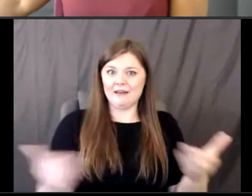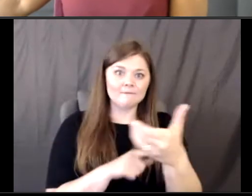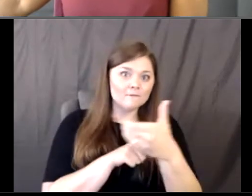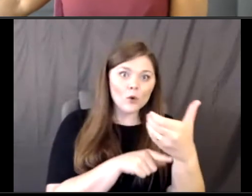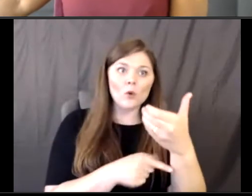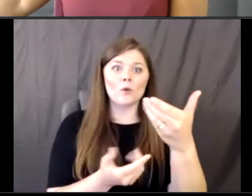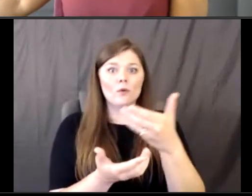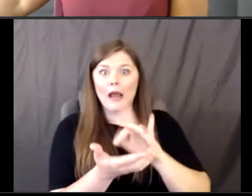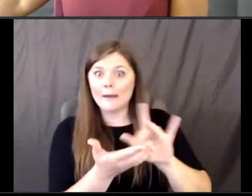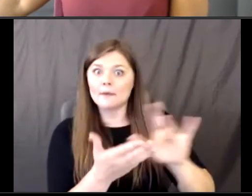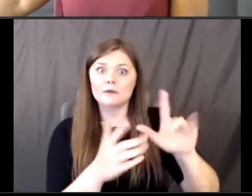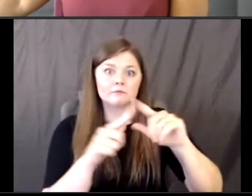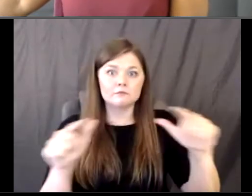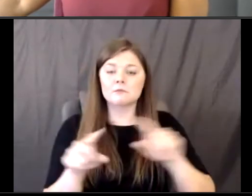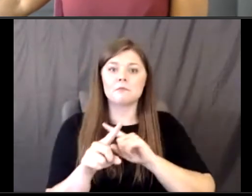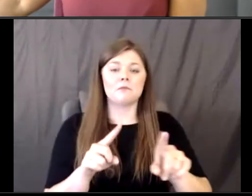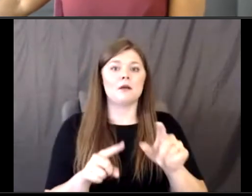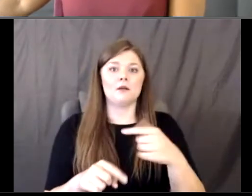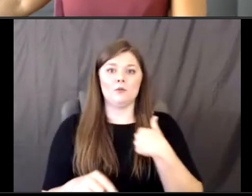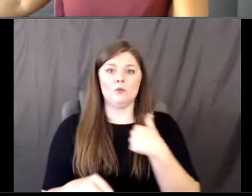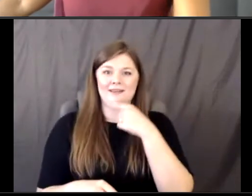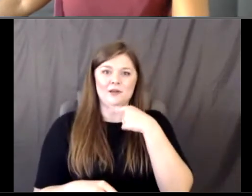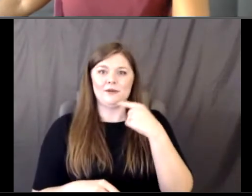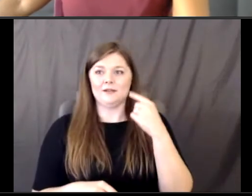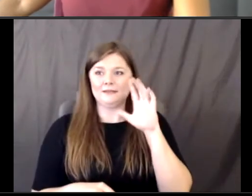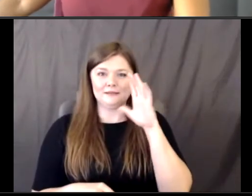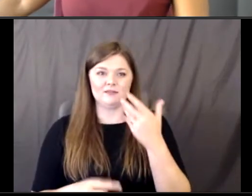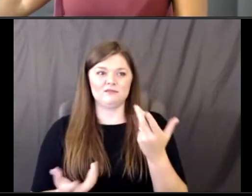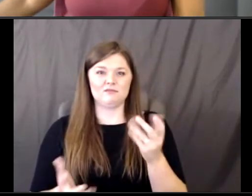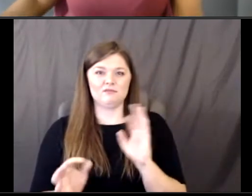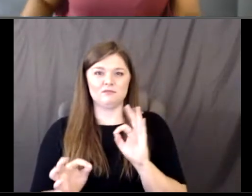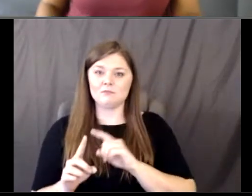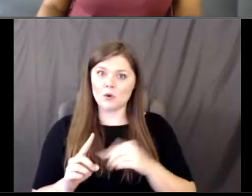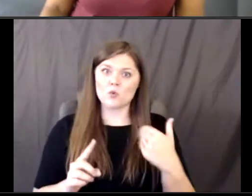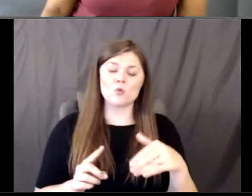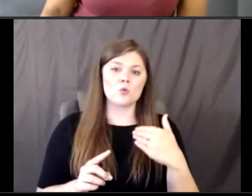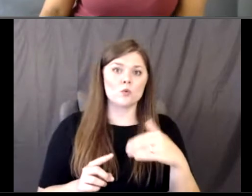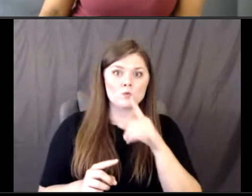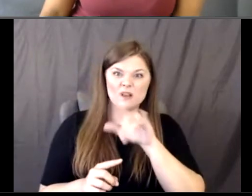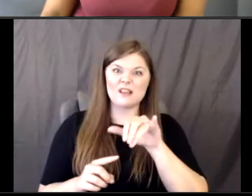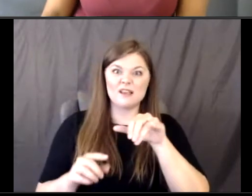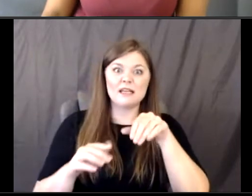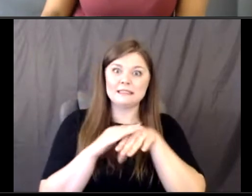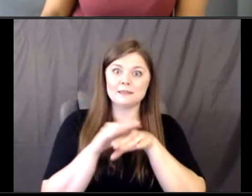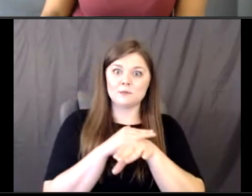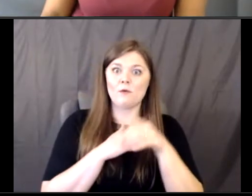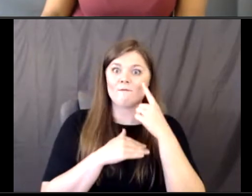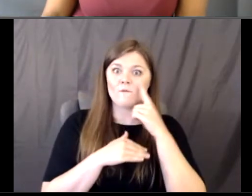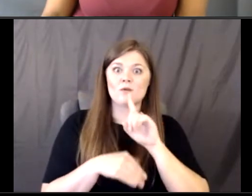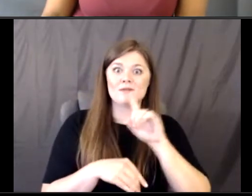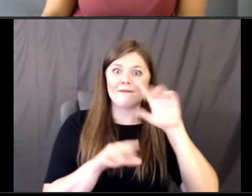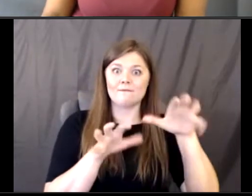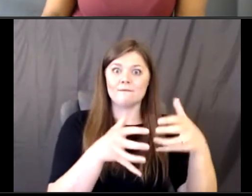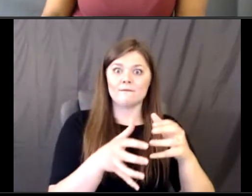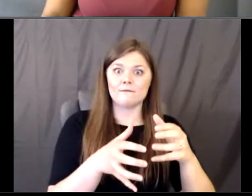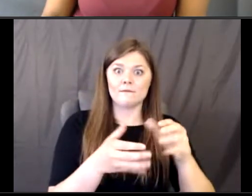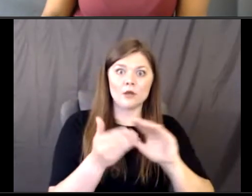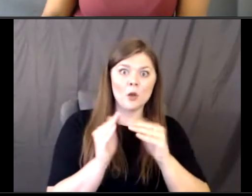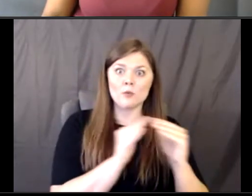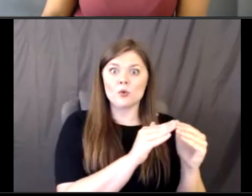but it is a gigantic utilization in the community from an accessibility standpoint. And so being able to